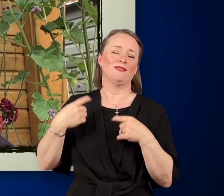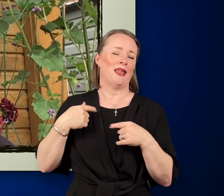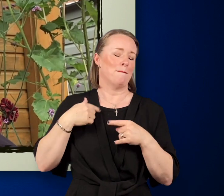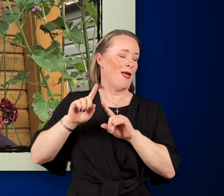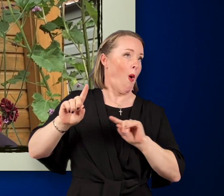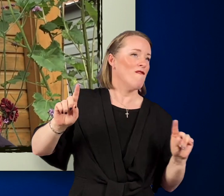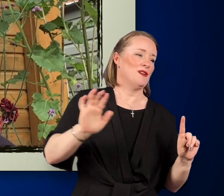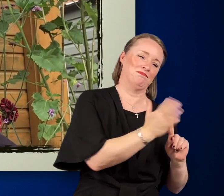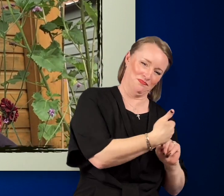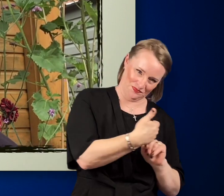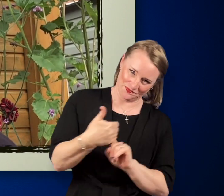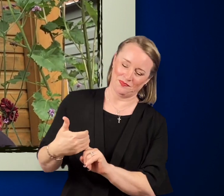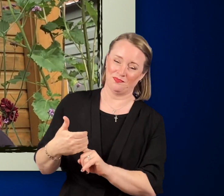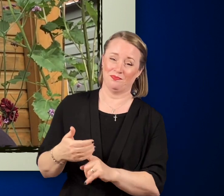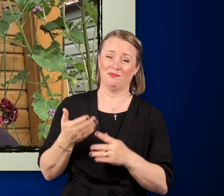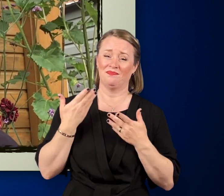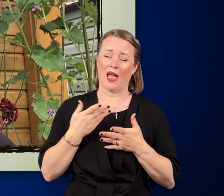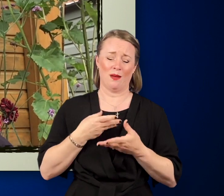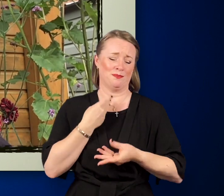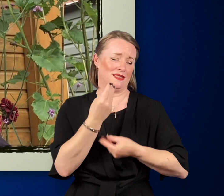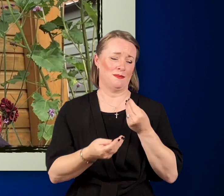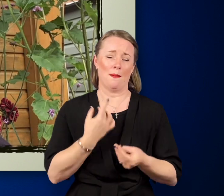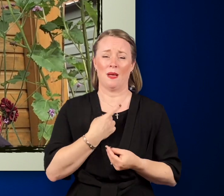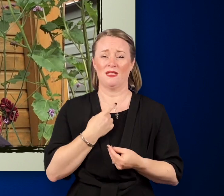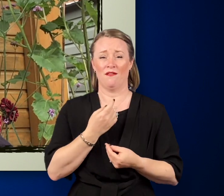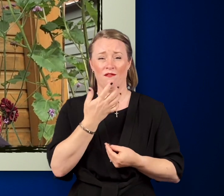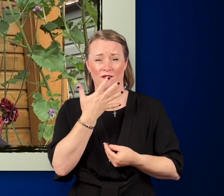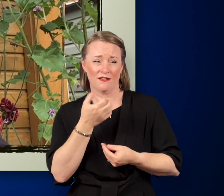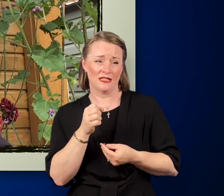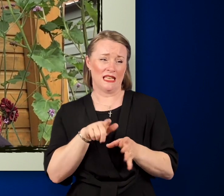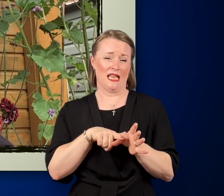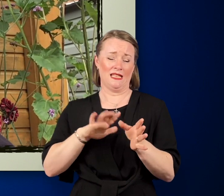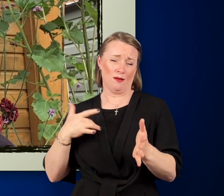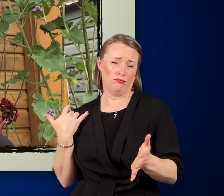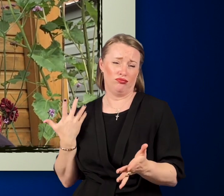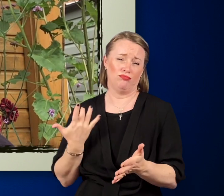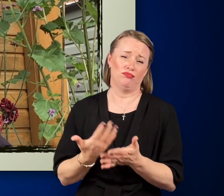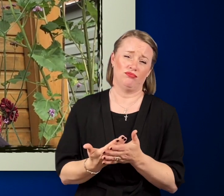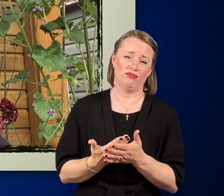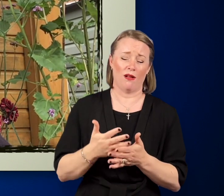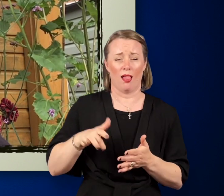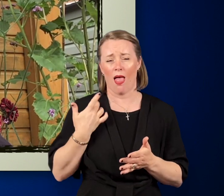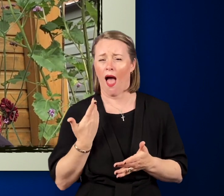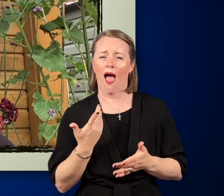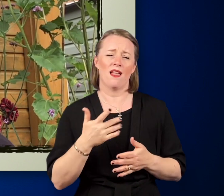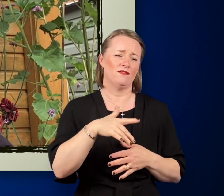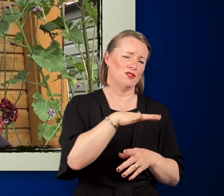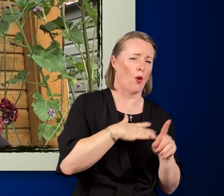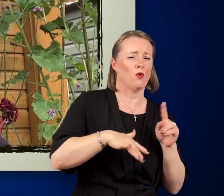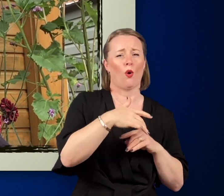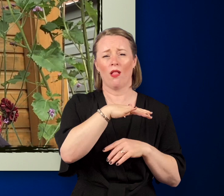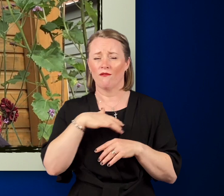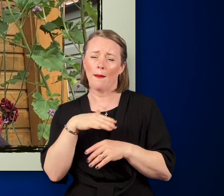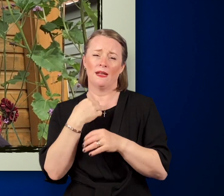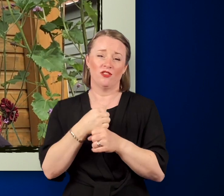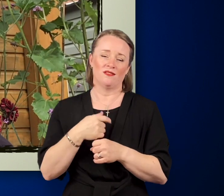now I can tell you, after 50 years of a full social and family and professional and church life, I've learned